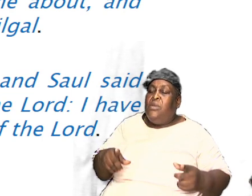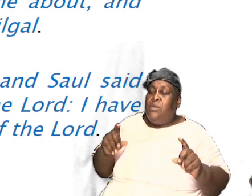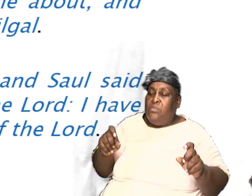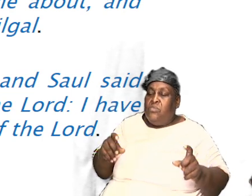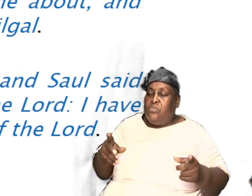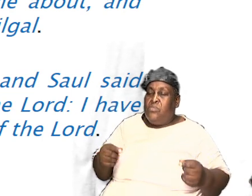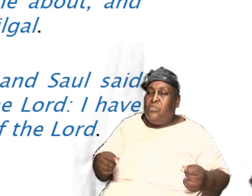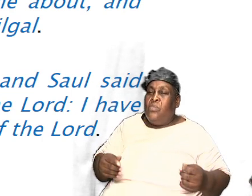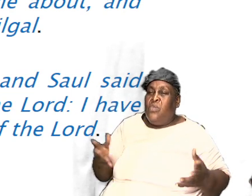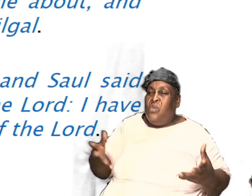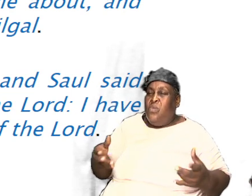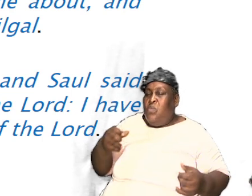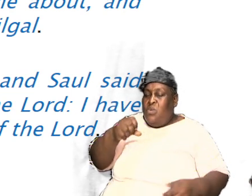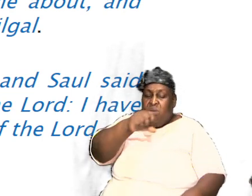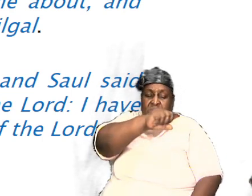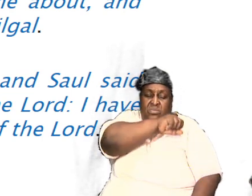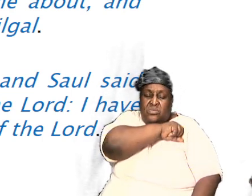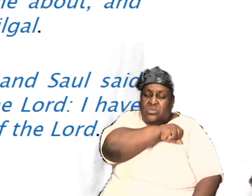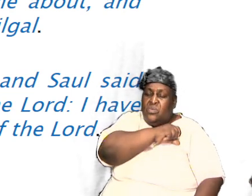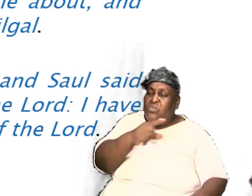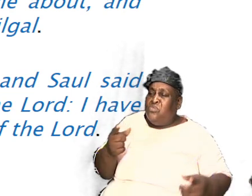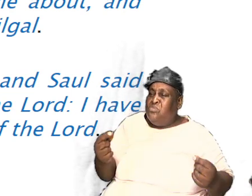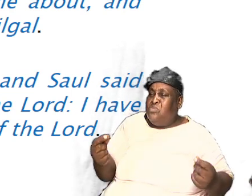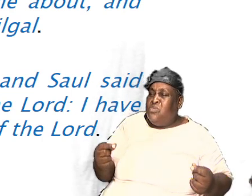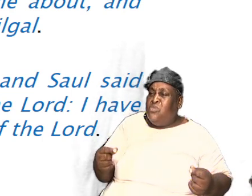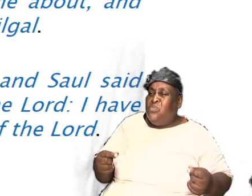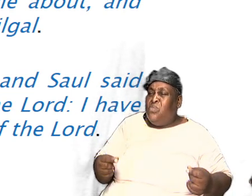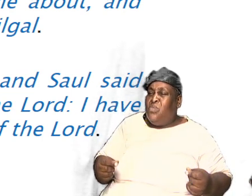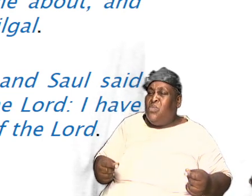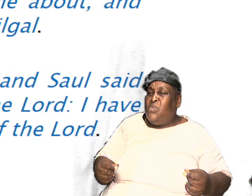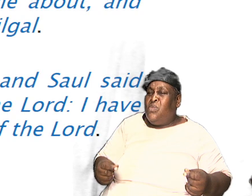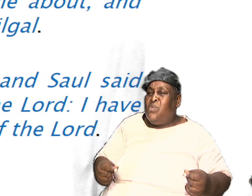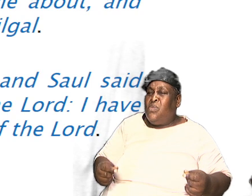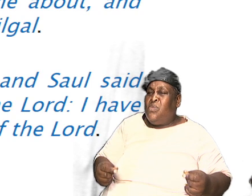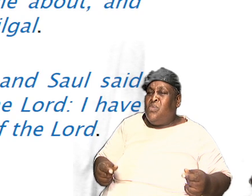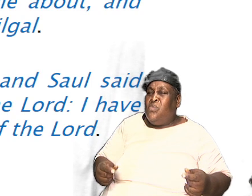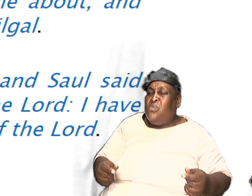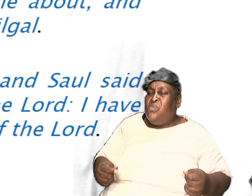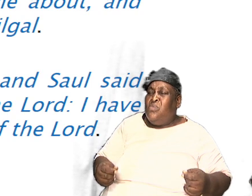what Saul was doing was at the height of